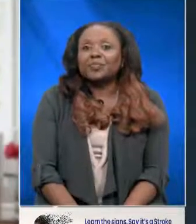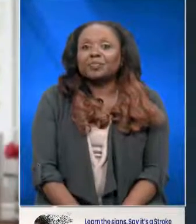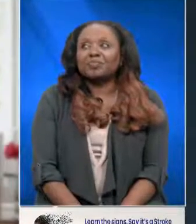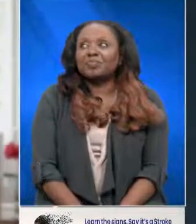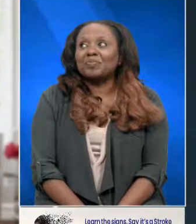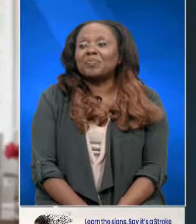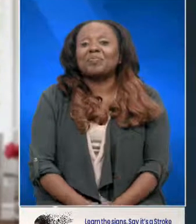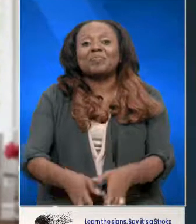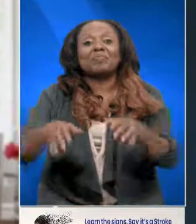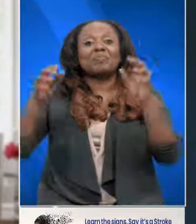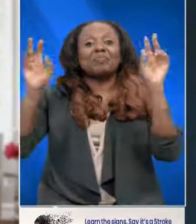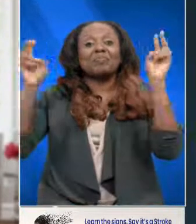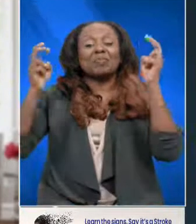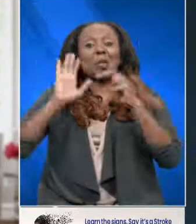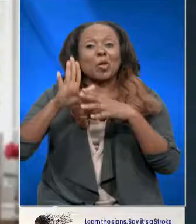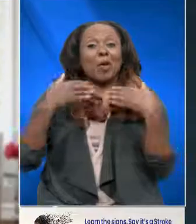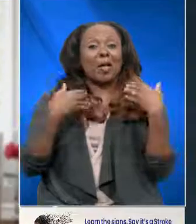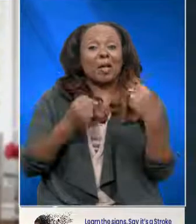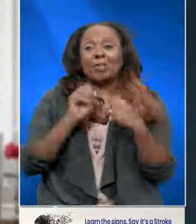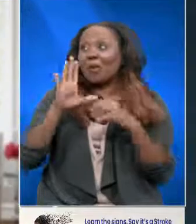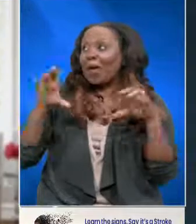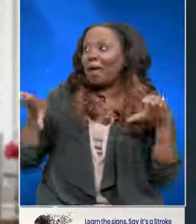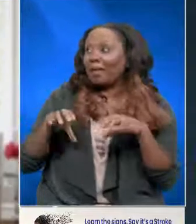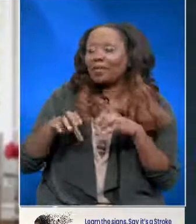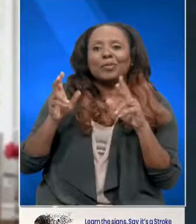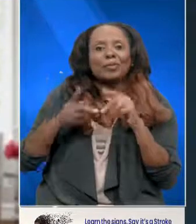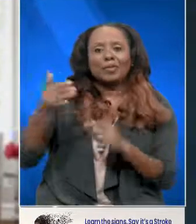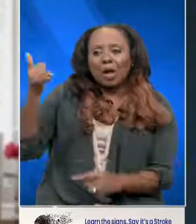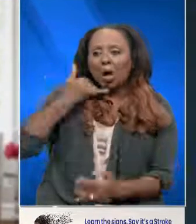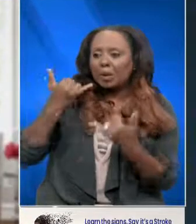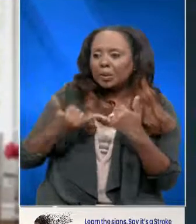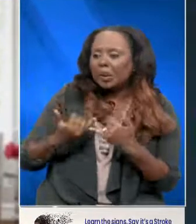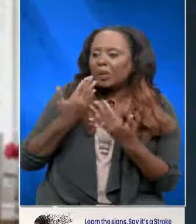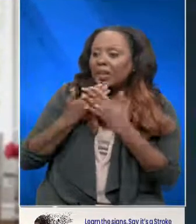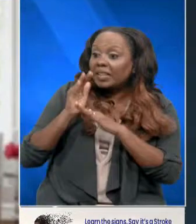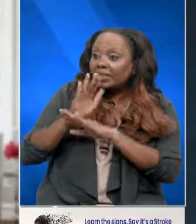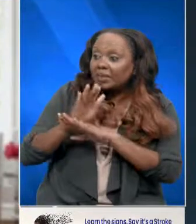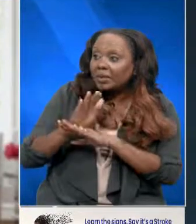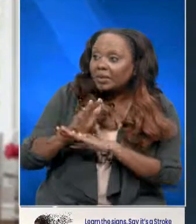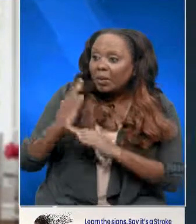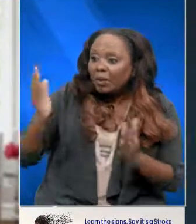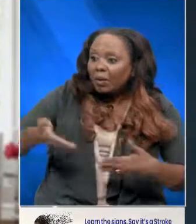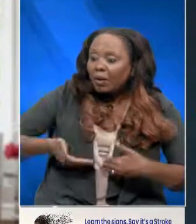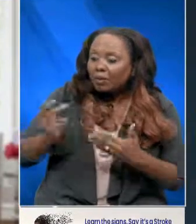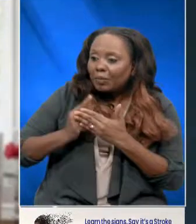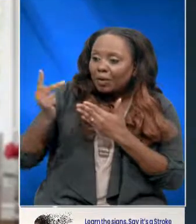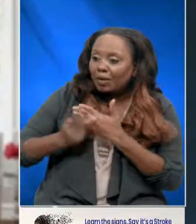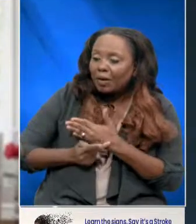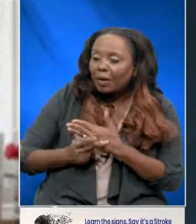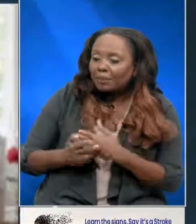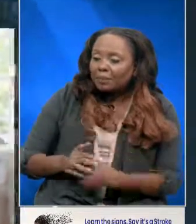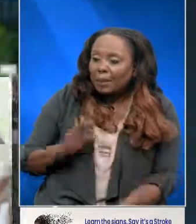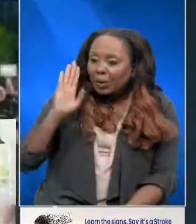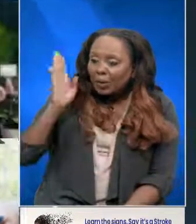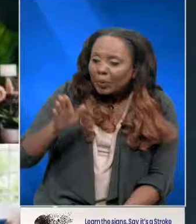This is Your Health, Your Action, and we have a caller on the line. Good evening and welcome to the program.